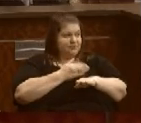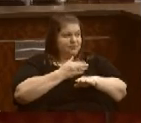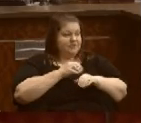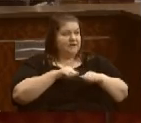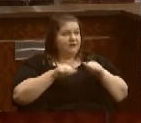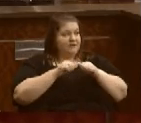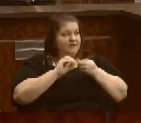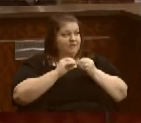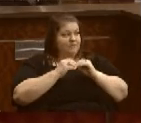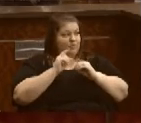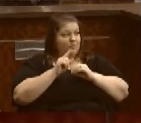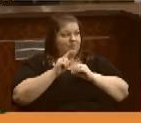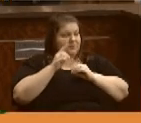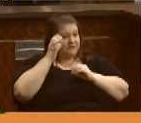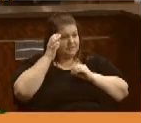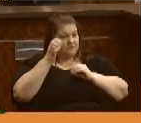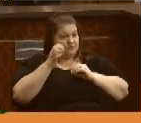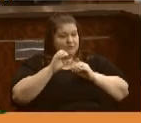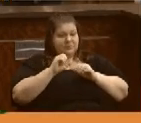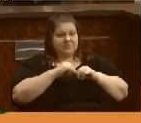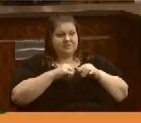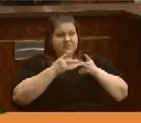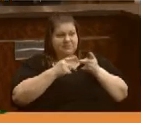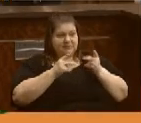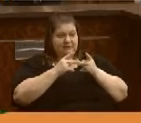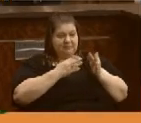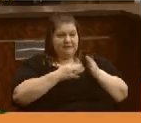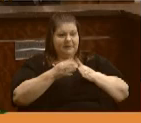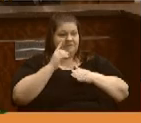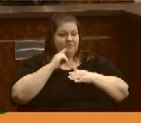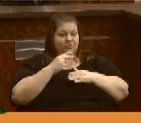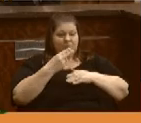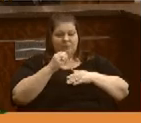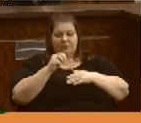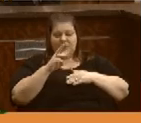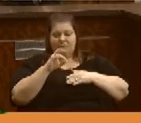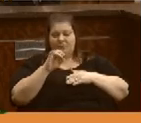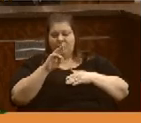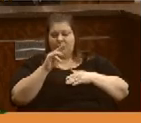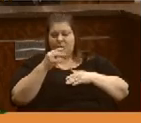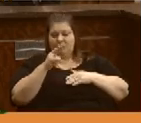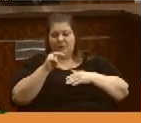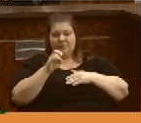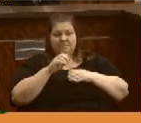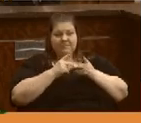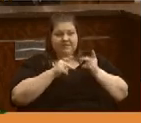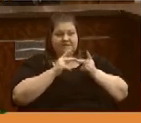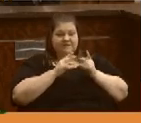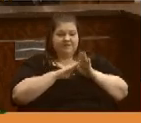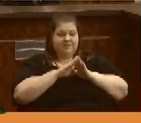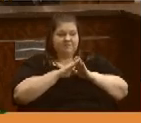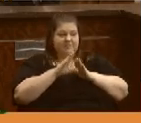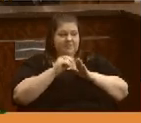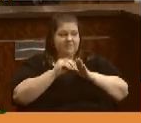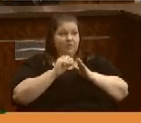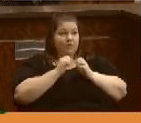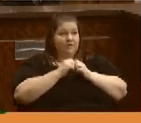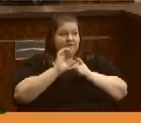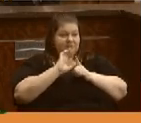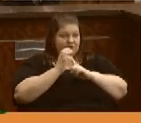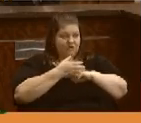Number 1 Conceptual Site Plan for Hawthorne Place Development with conditions and providing an effective